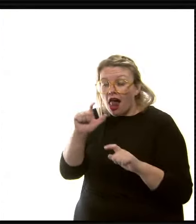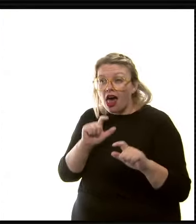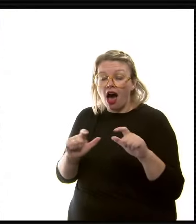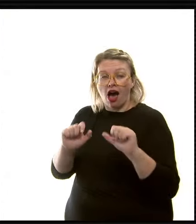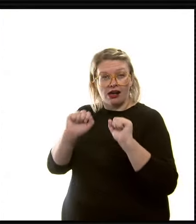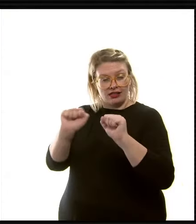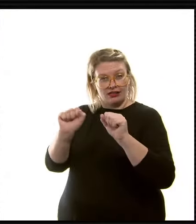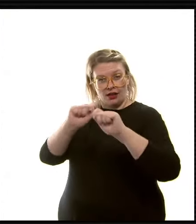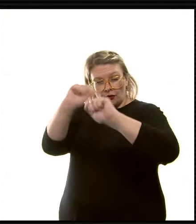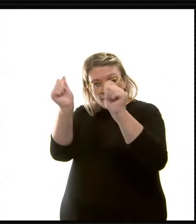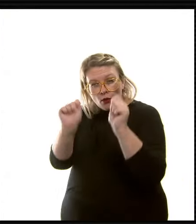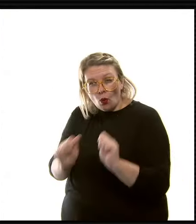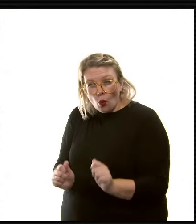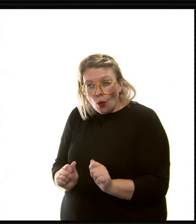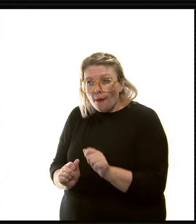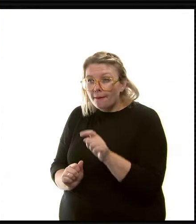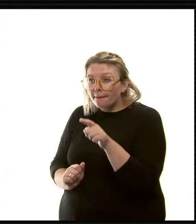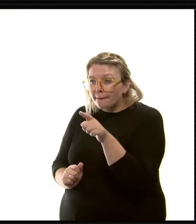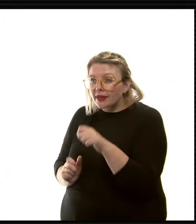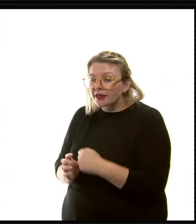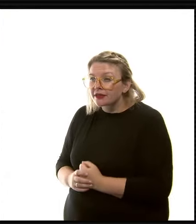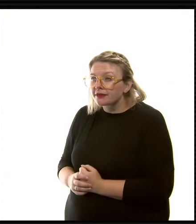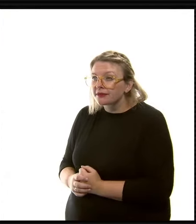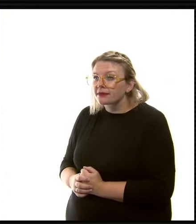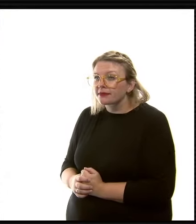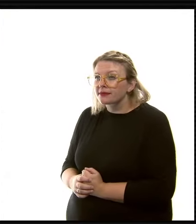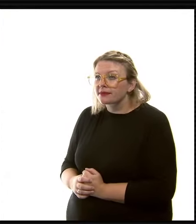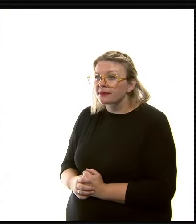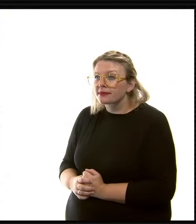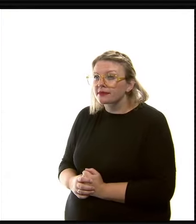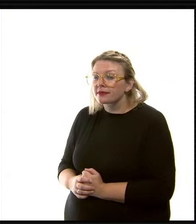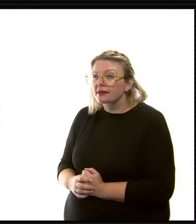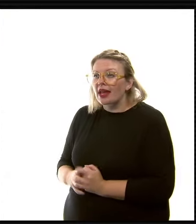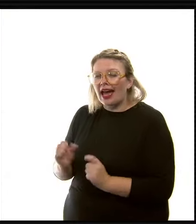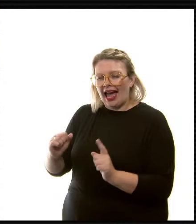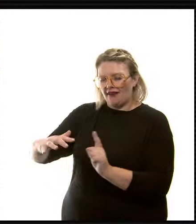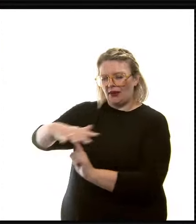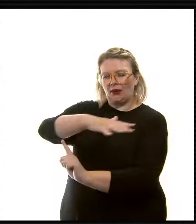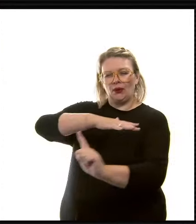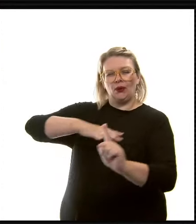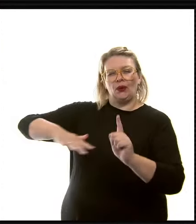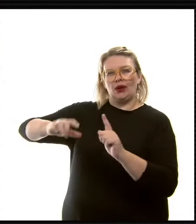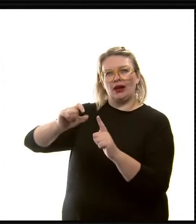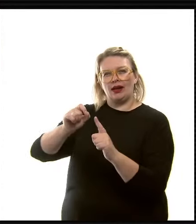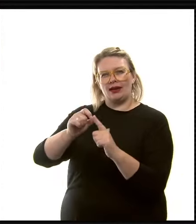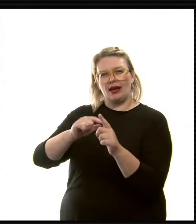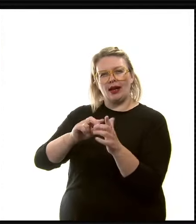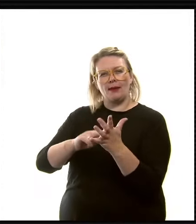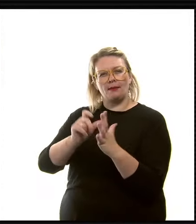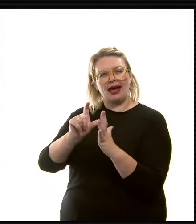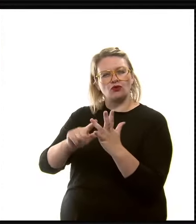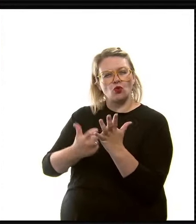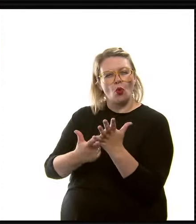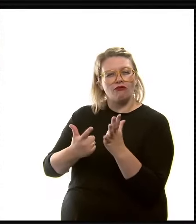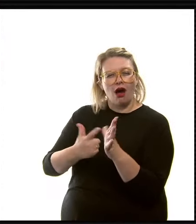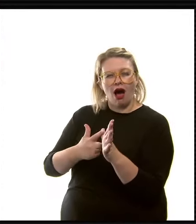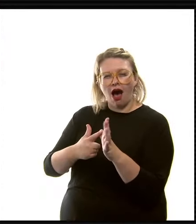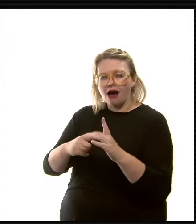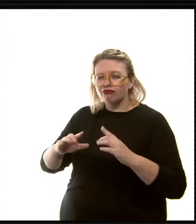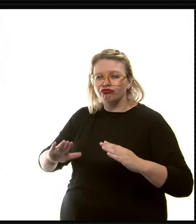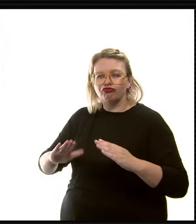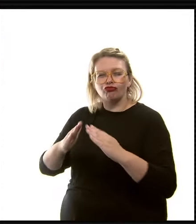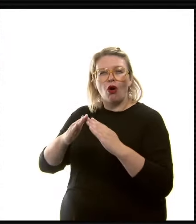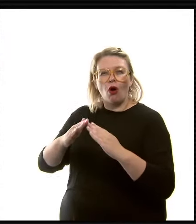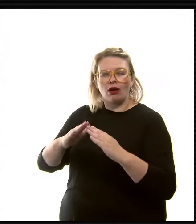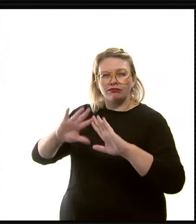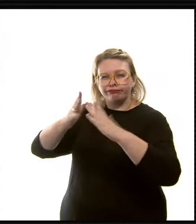form. For the backdrop, we brought in the fantastical aspect of Pandora with the floating rock of Hallelujah Mountains, all of which helps